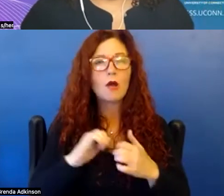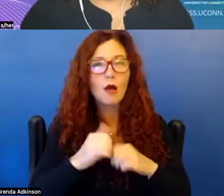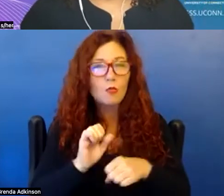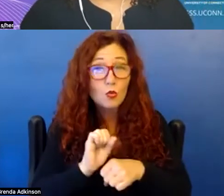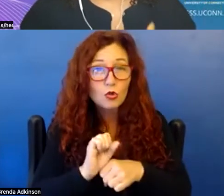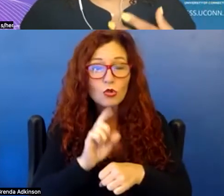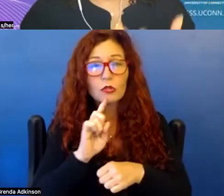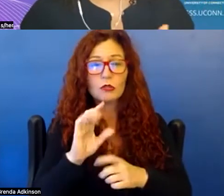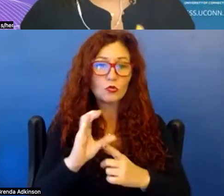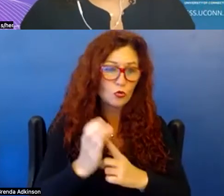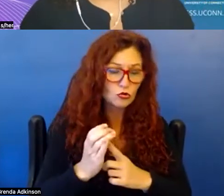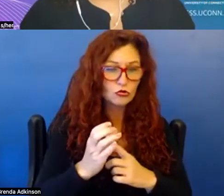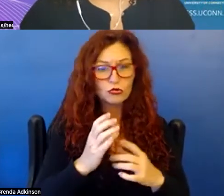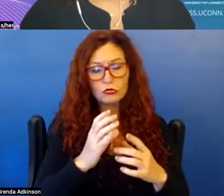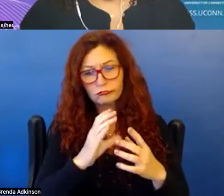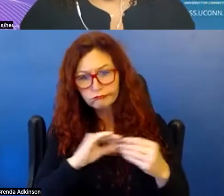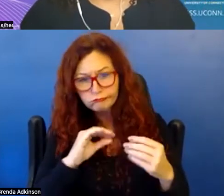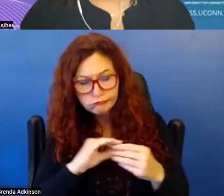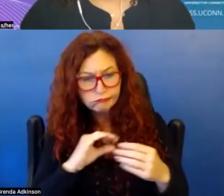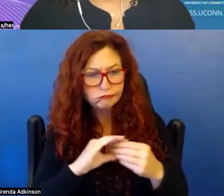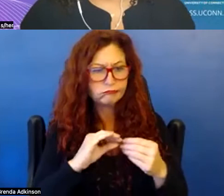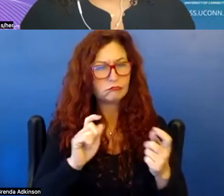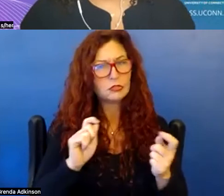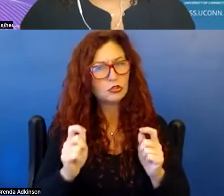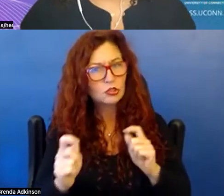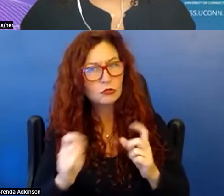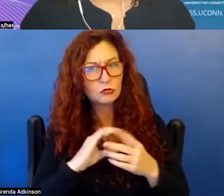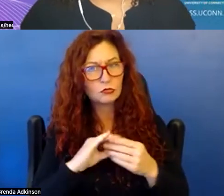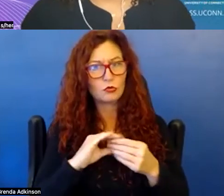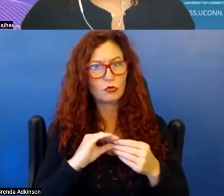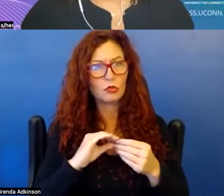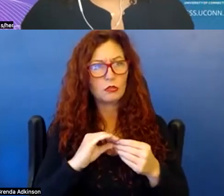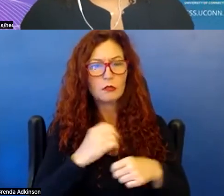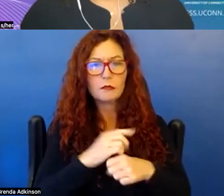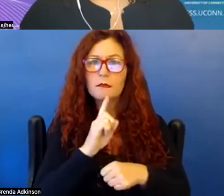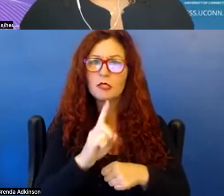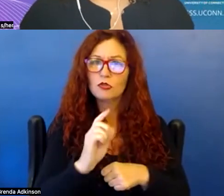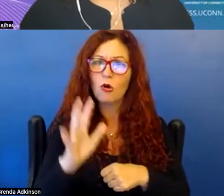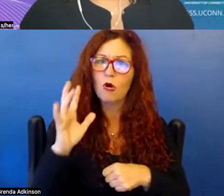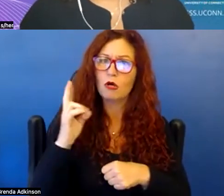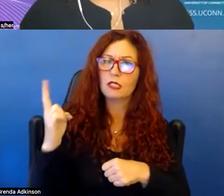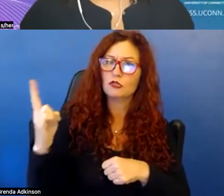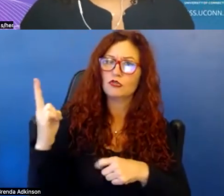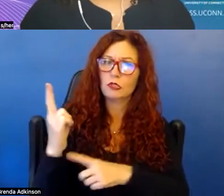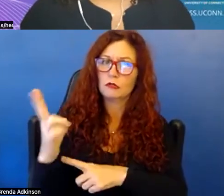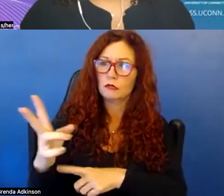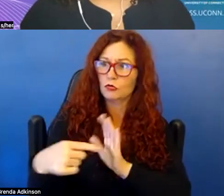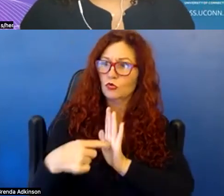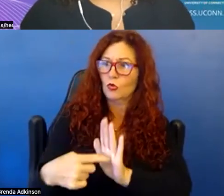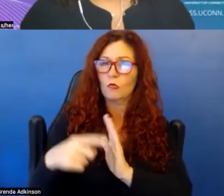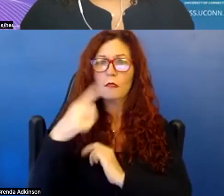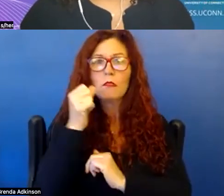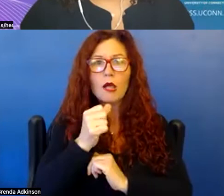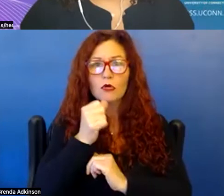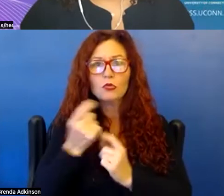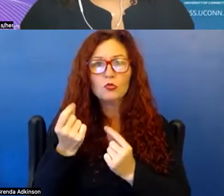You know, to be able to tell the stories and write Black girls into history and into the narrative. One of the things that we're doing is archiving our work so